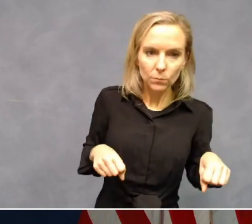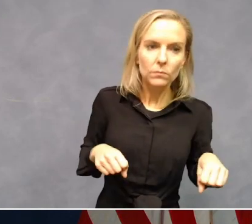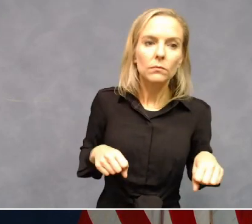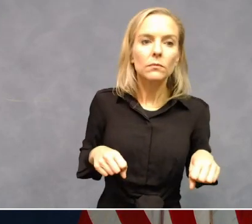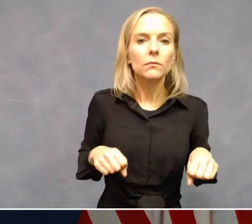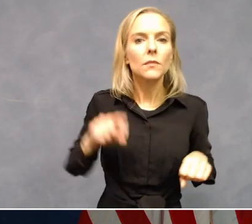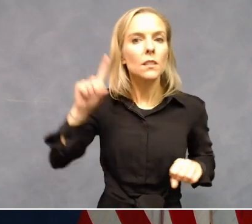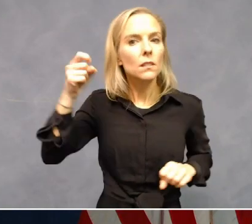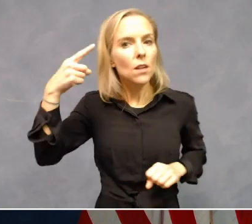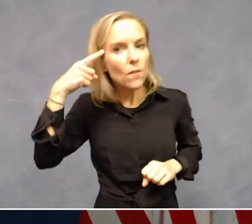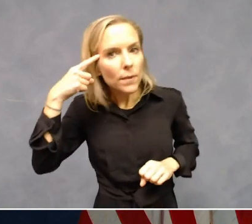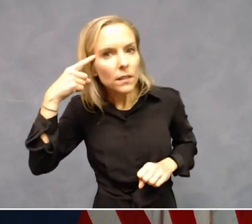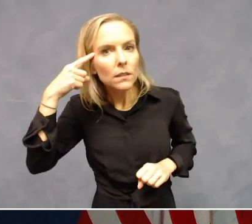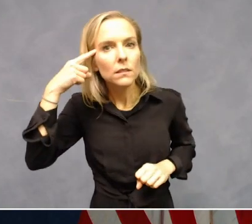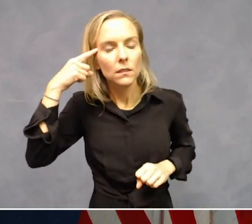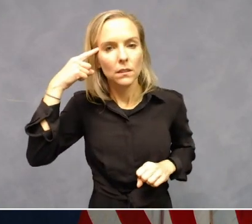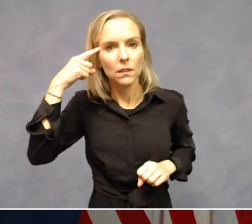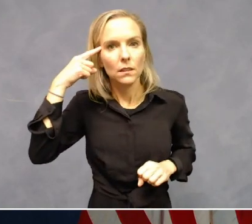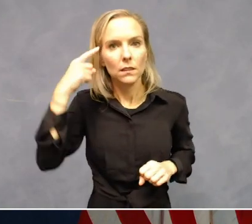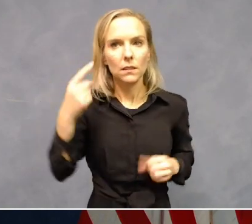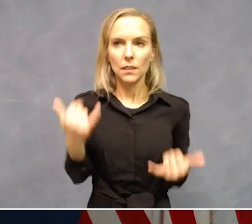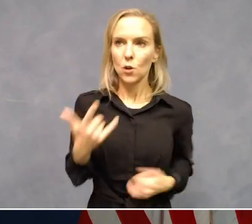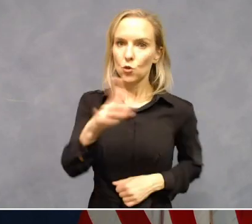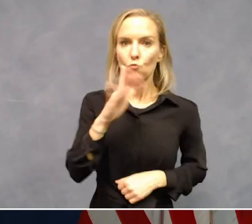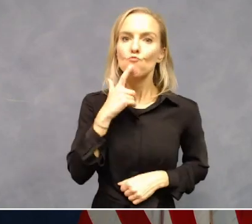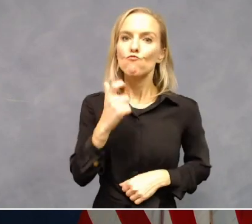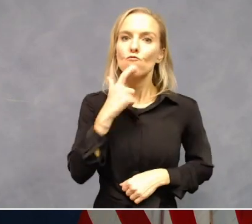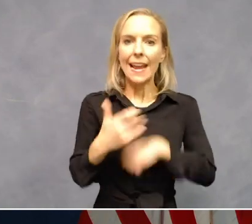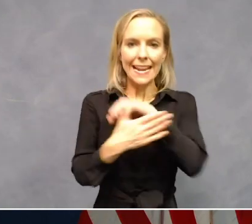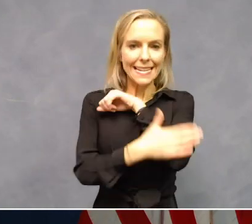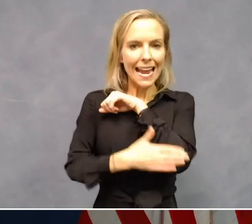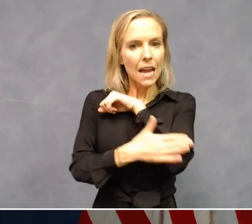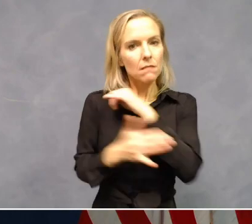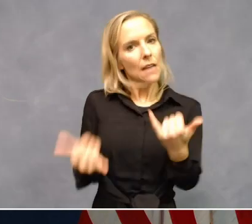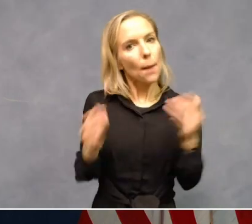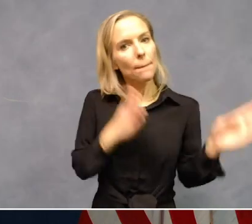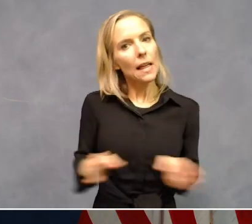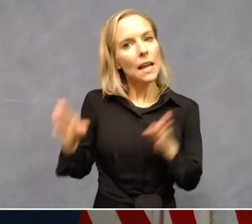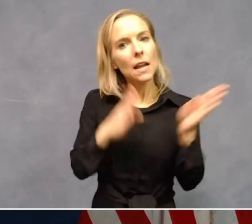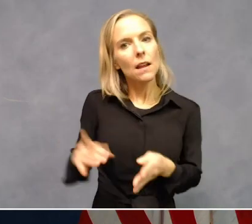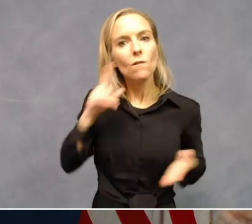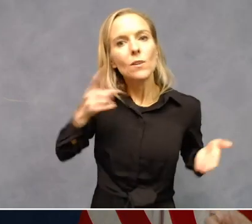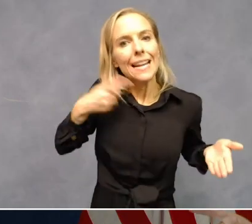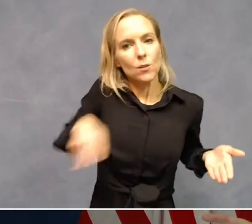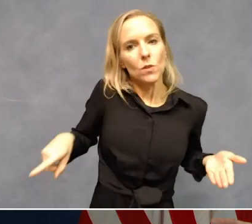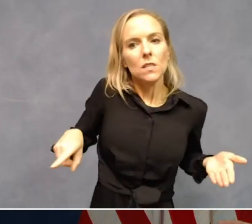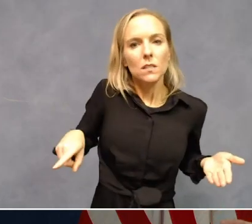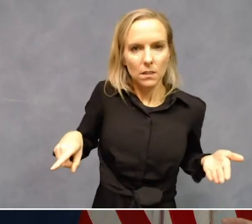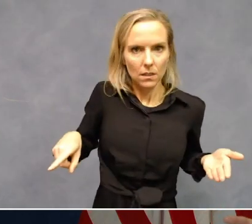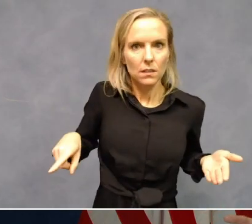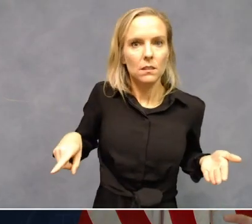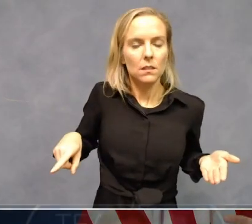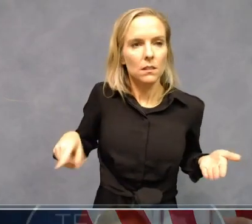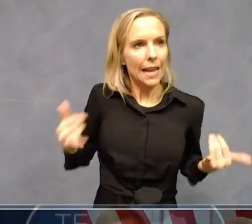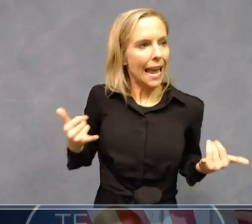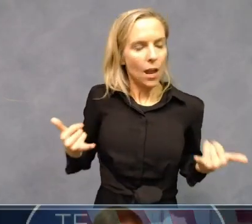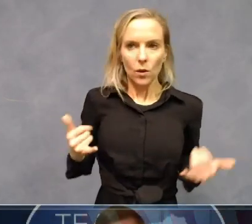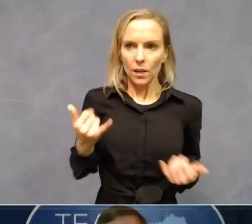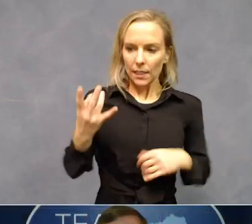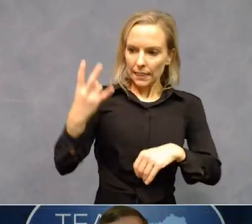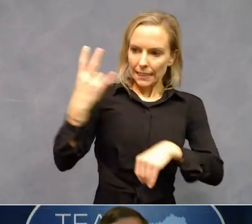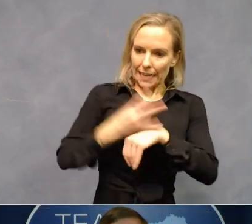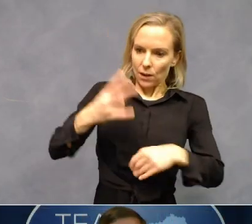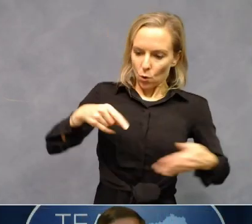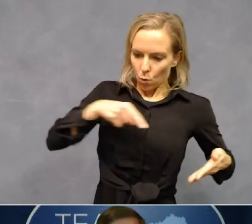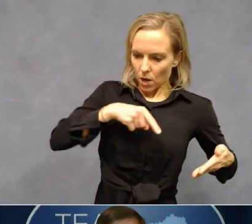government. You're in a red county, make your plans for next week. This is our shot, 7 days of getting